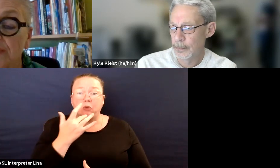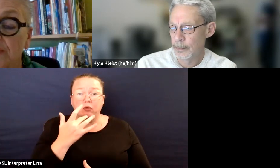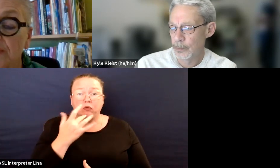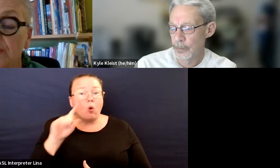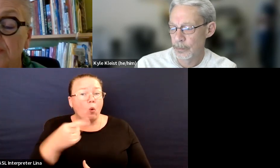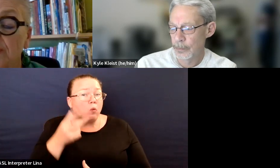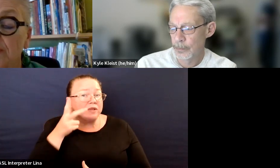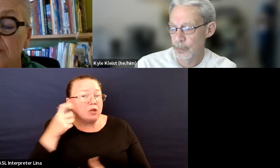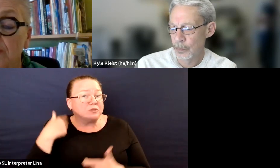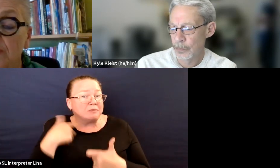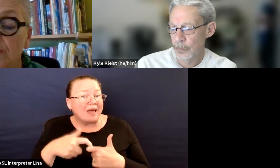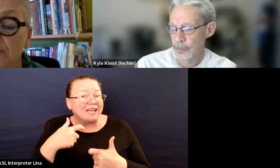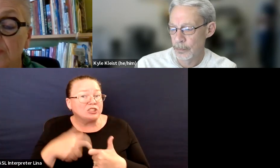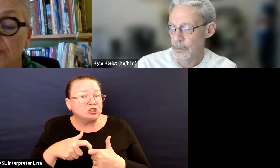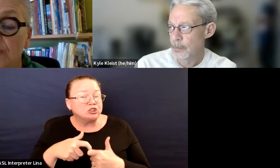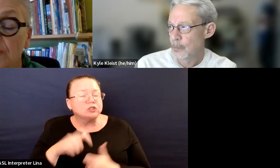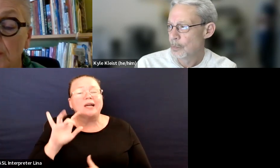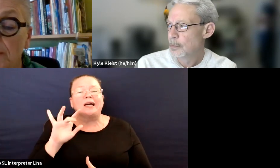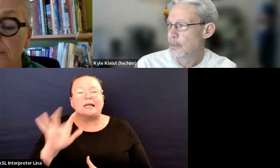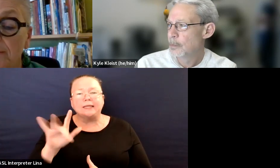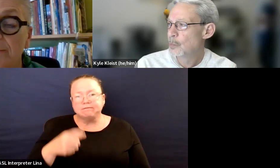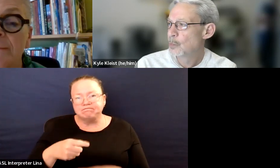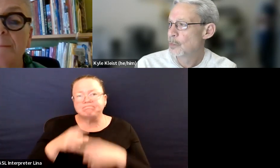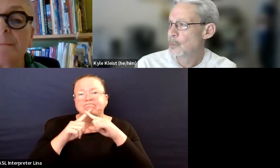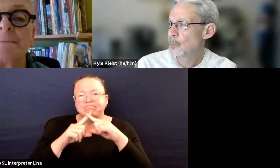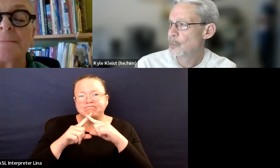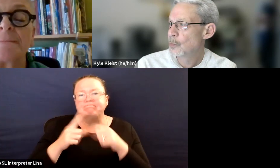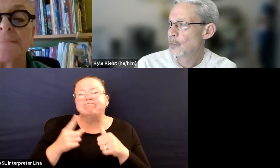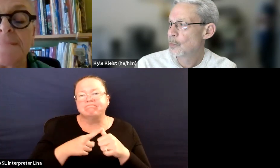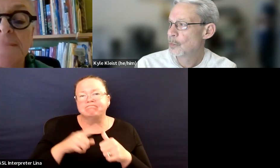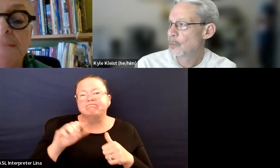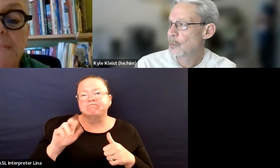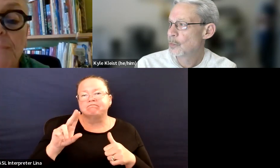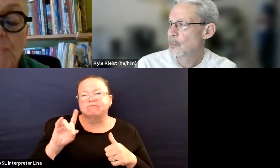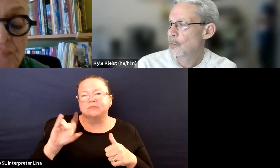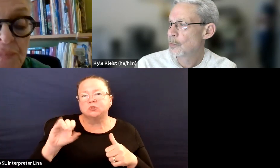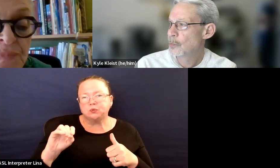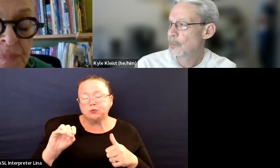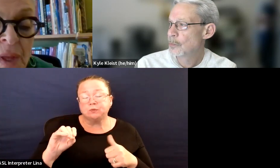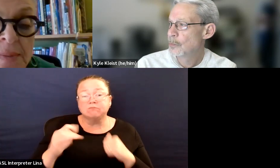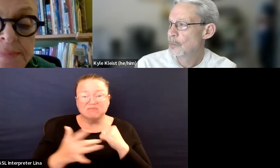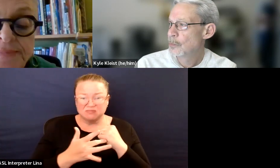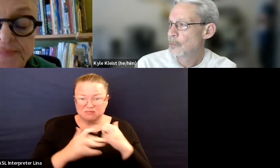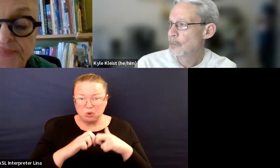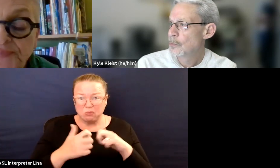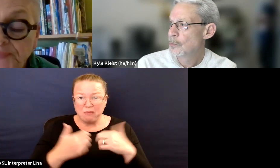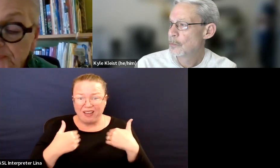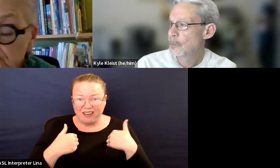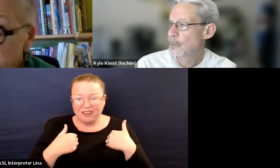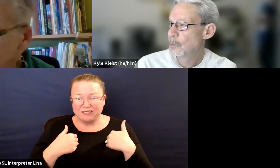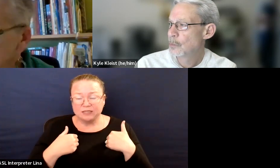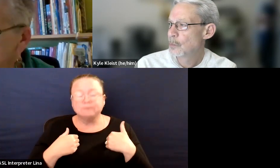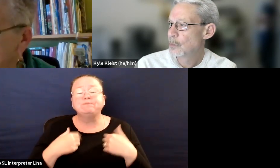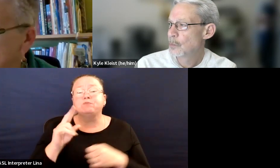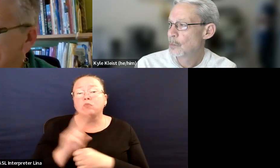Spanish, select on and mute original audio. If you have technical issues, please use